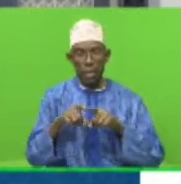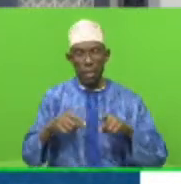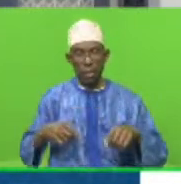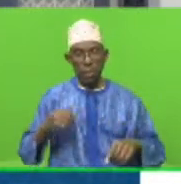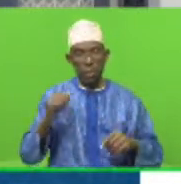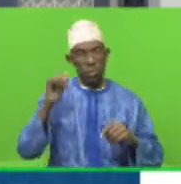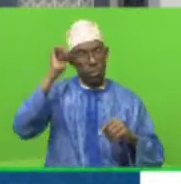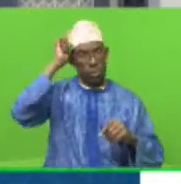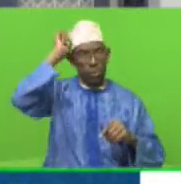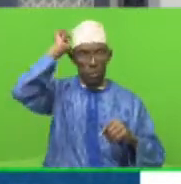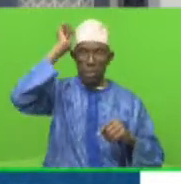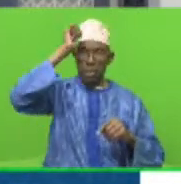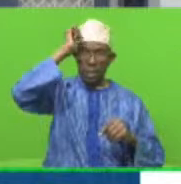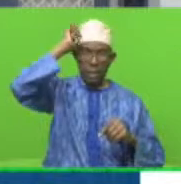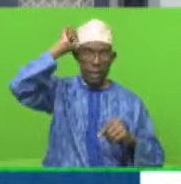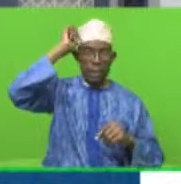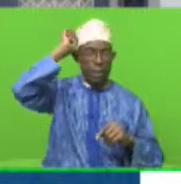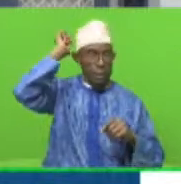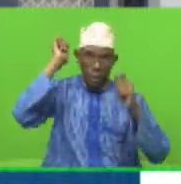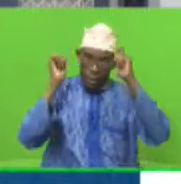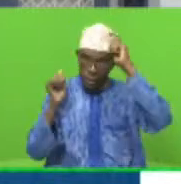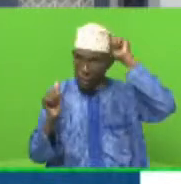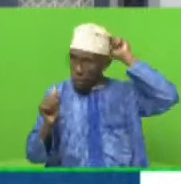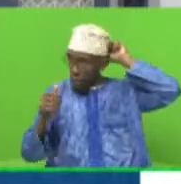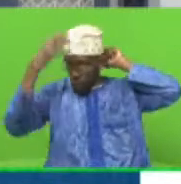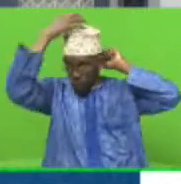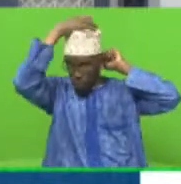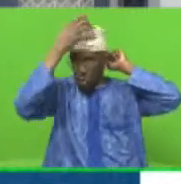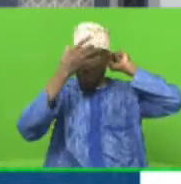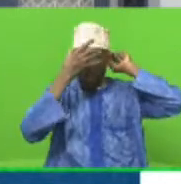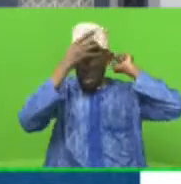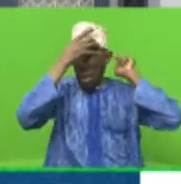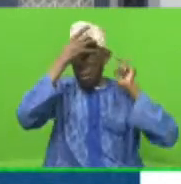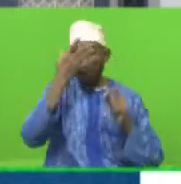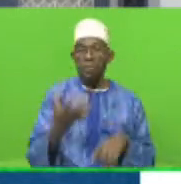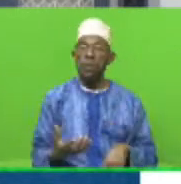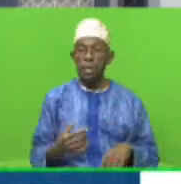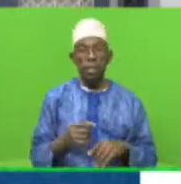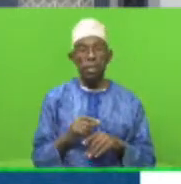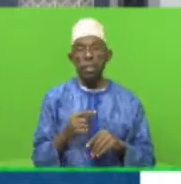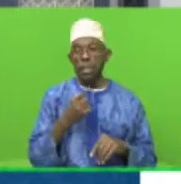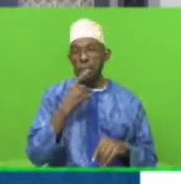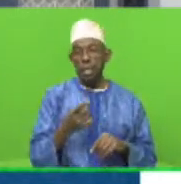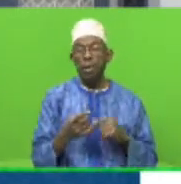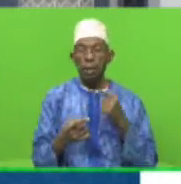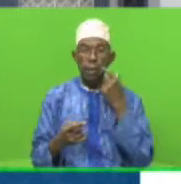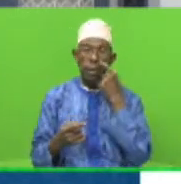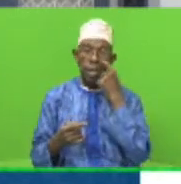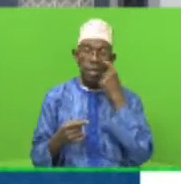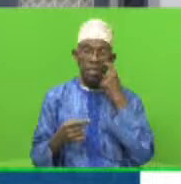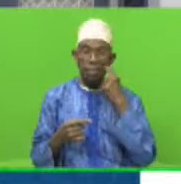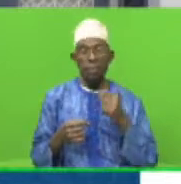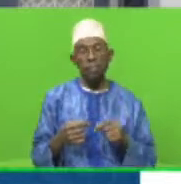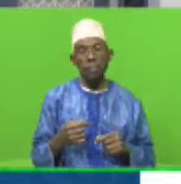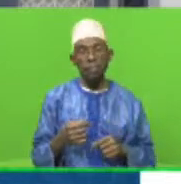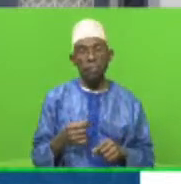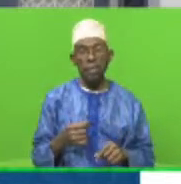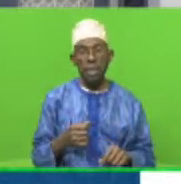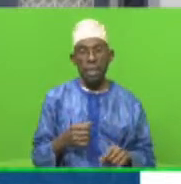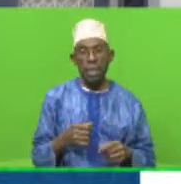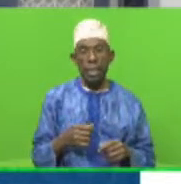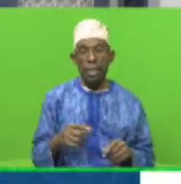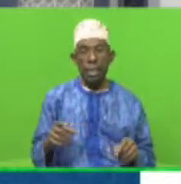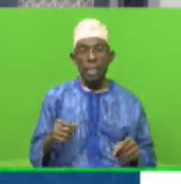mohawk, again you hear the Prophet sallallahu alayhi wa sallam says in a hadith narrated by Abdullah ibn Umar radiallahu anhuma,